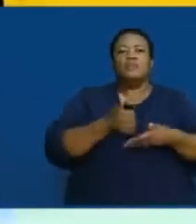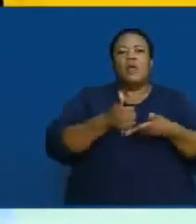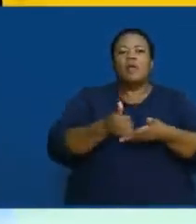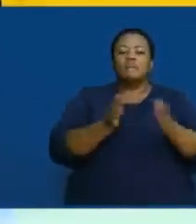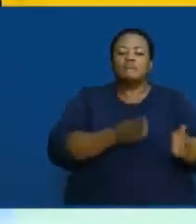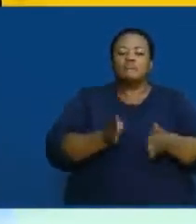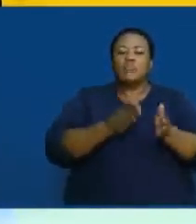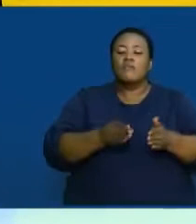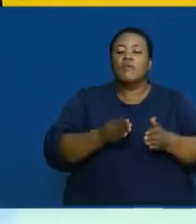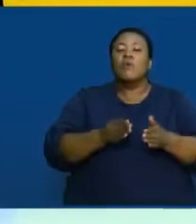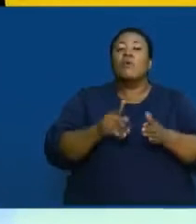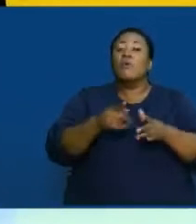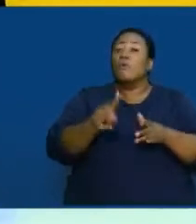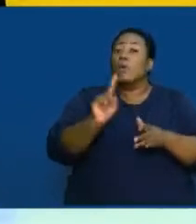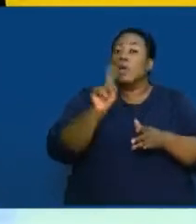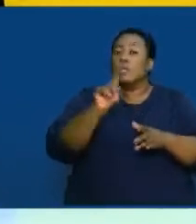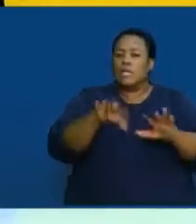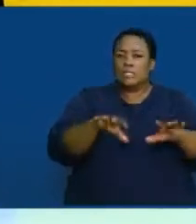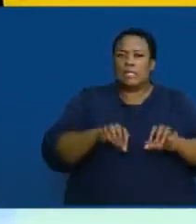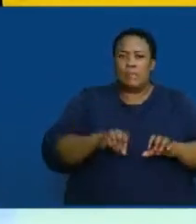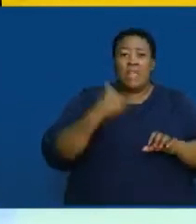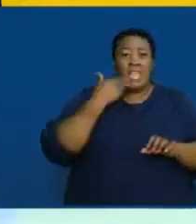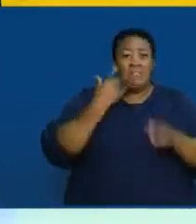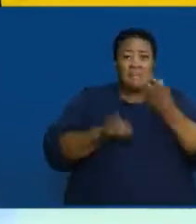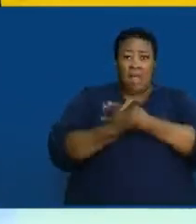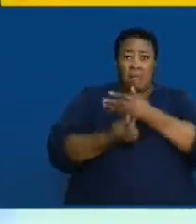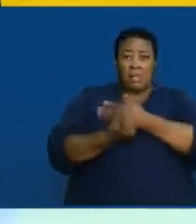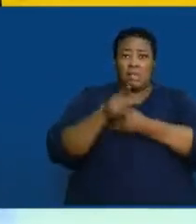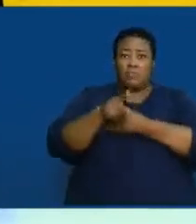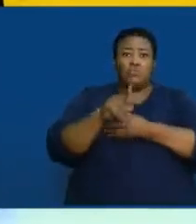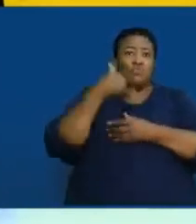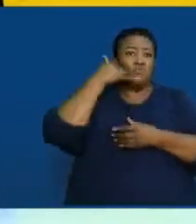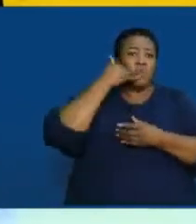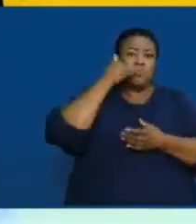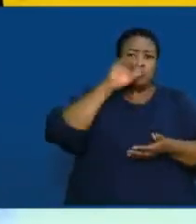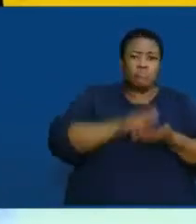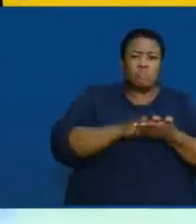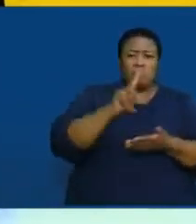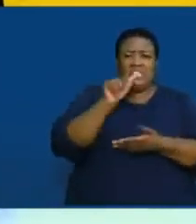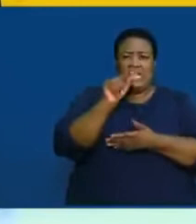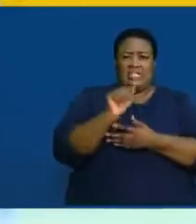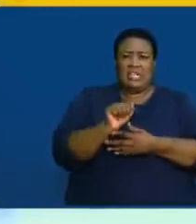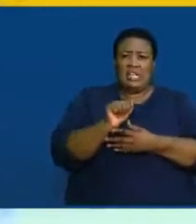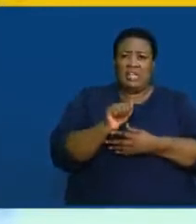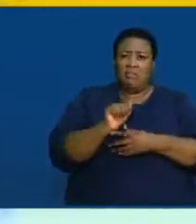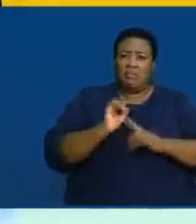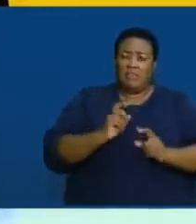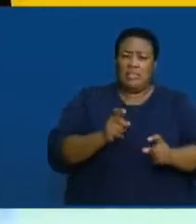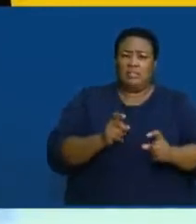the upcoming exam. If you're someone who's constantly running out of data, then this next competition is just